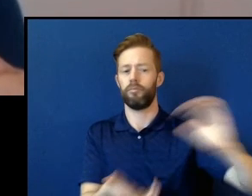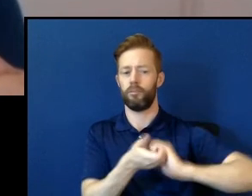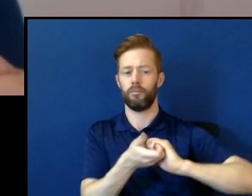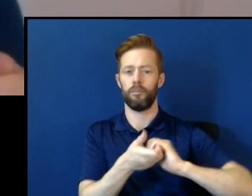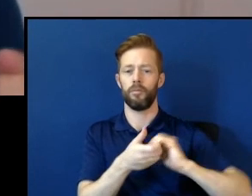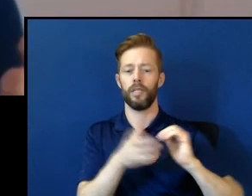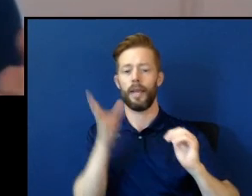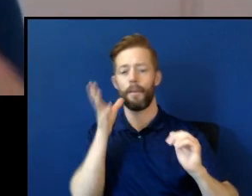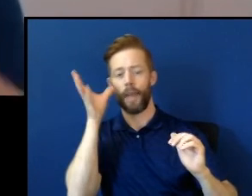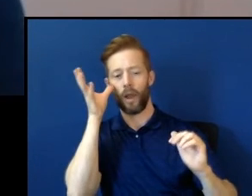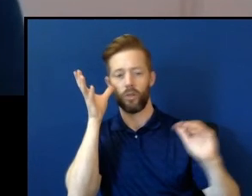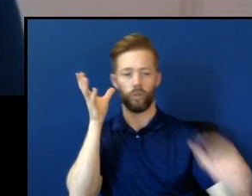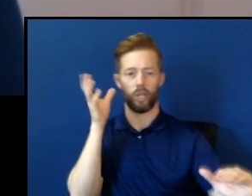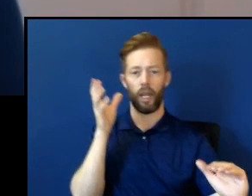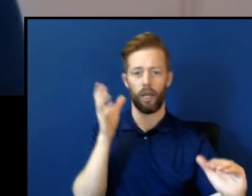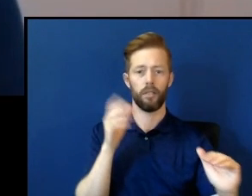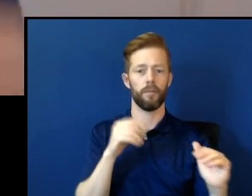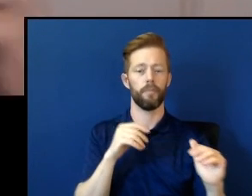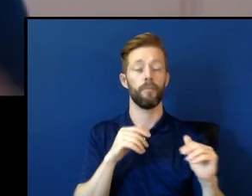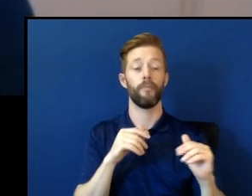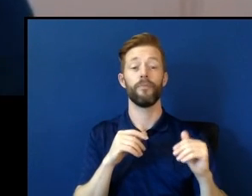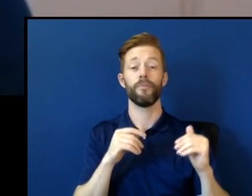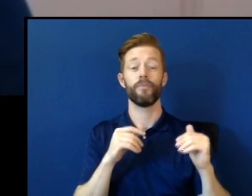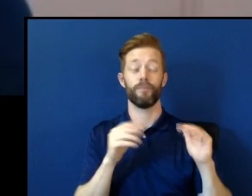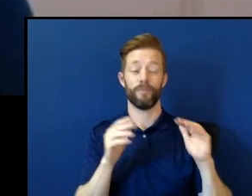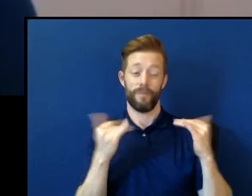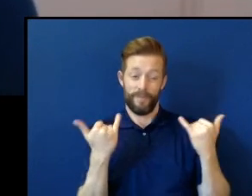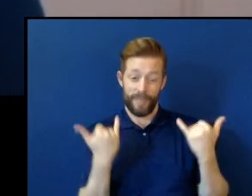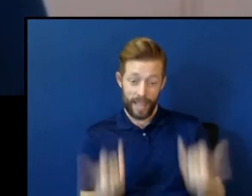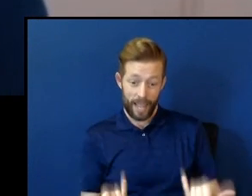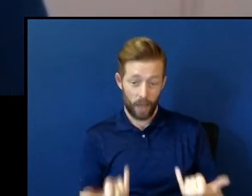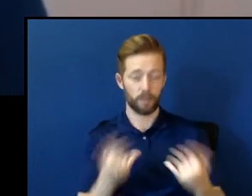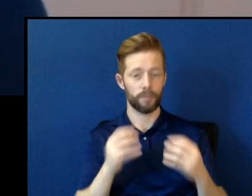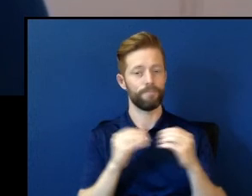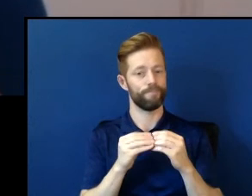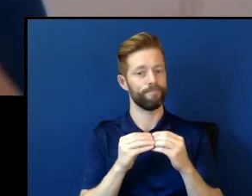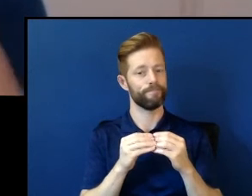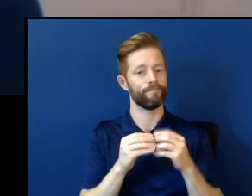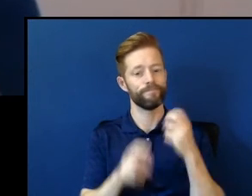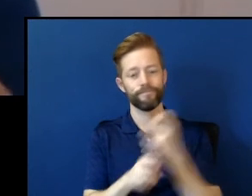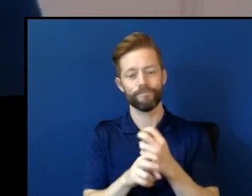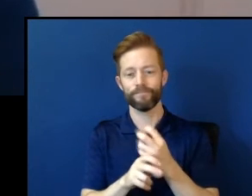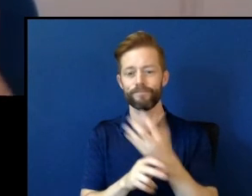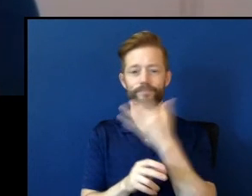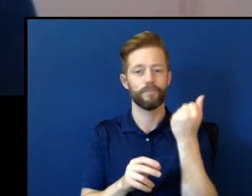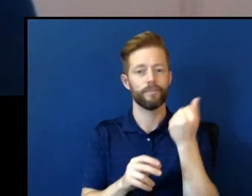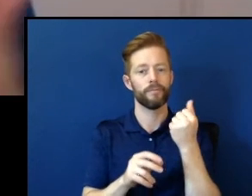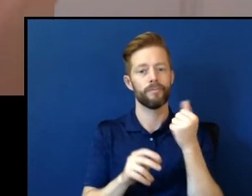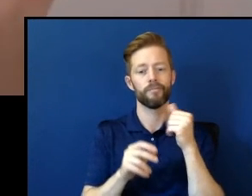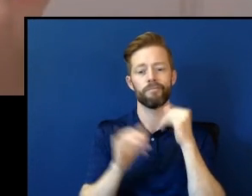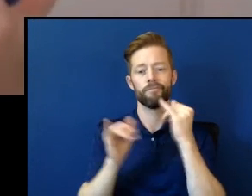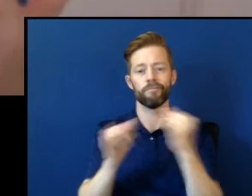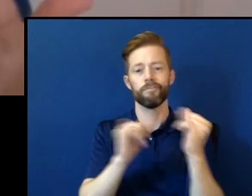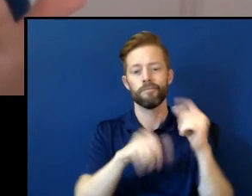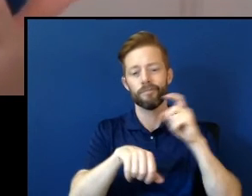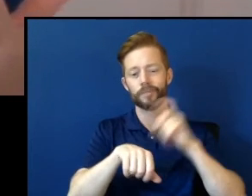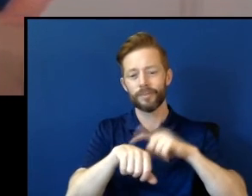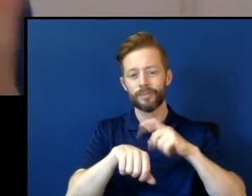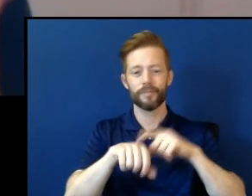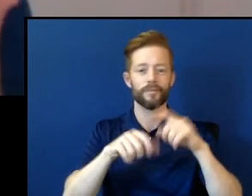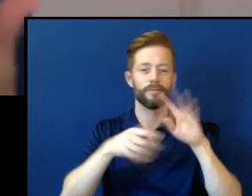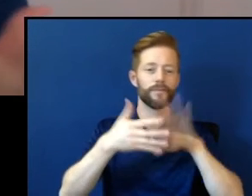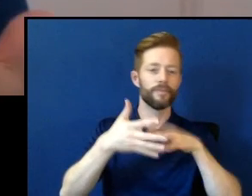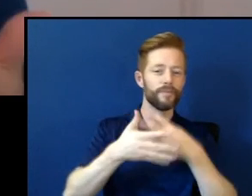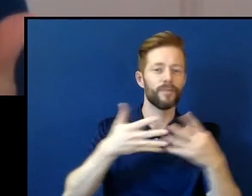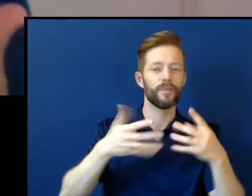child communication. I'm finding the work I'm doing currently with families, it's hard because everybody has different time constraints,